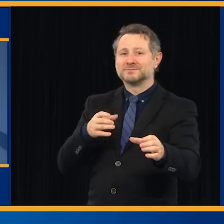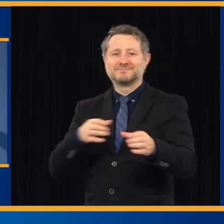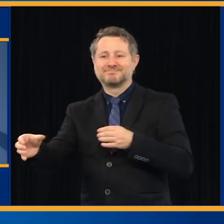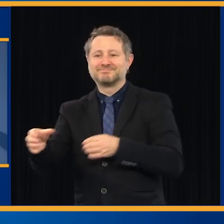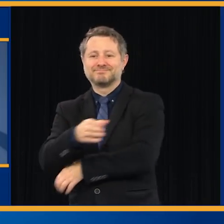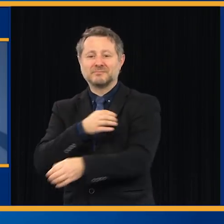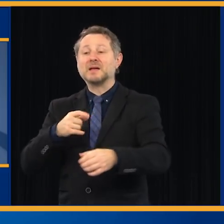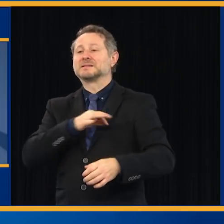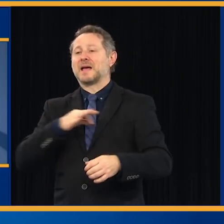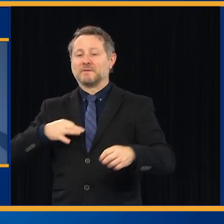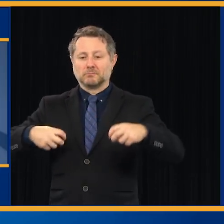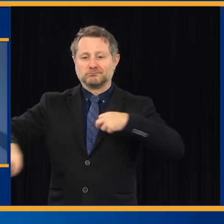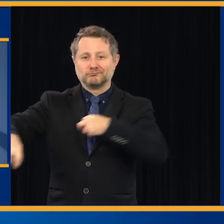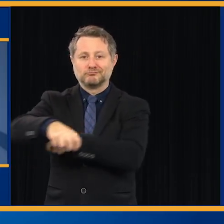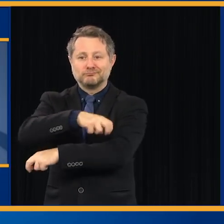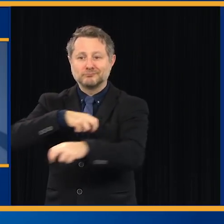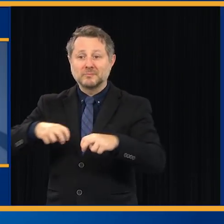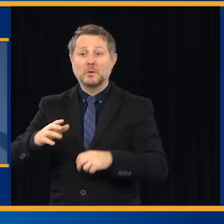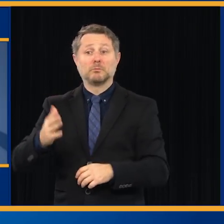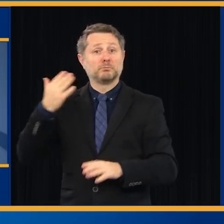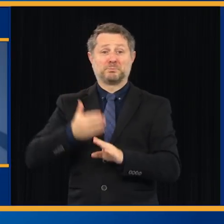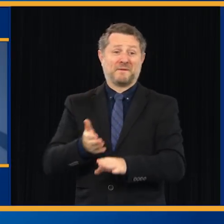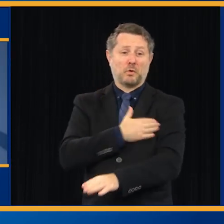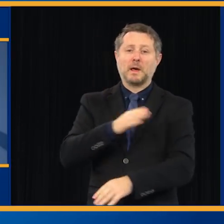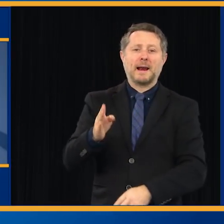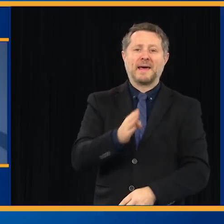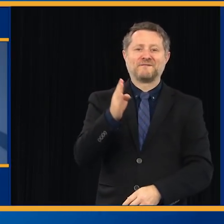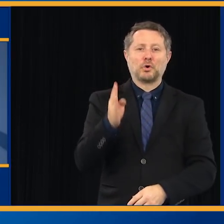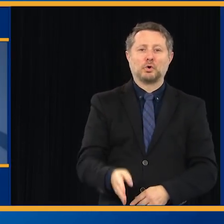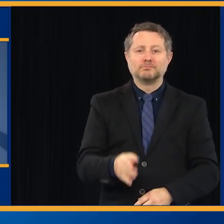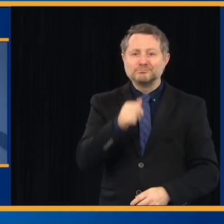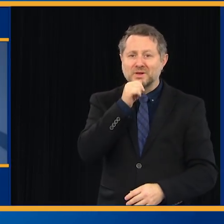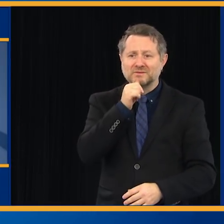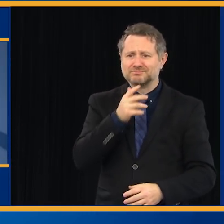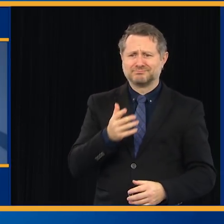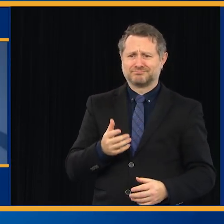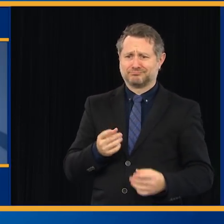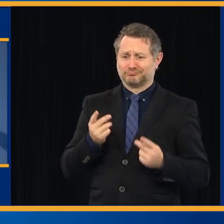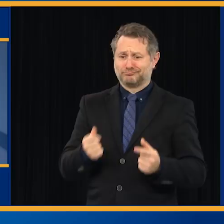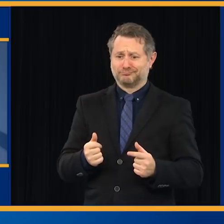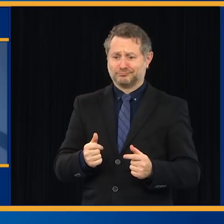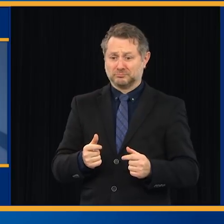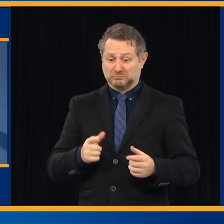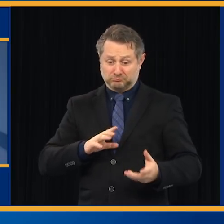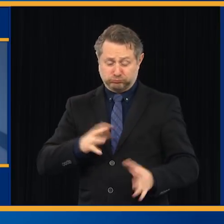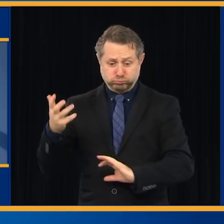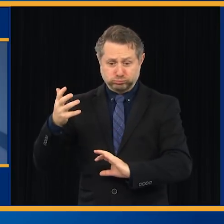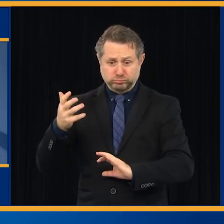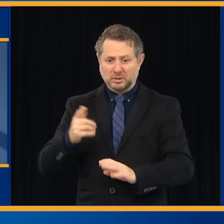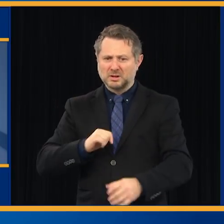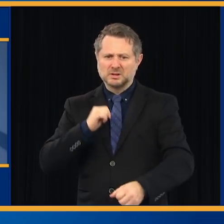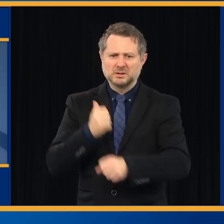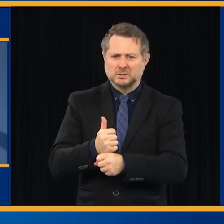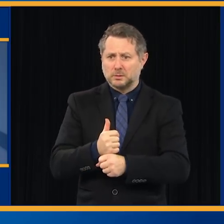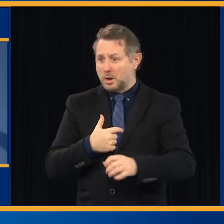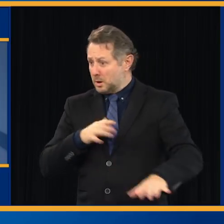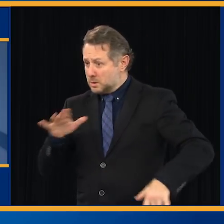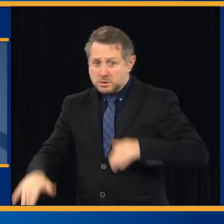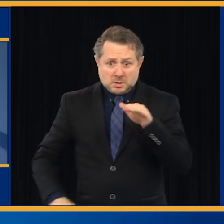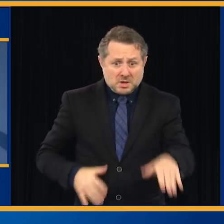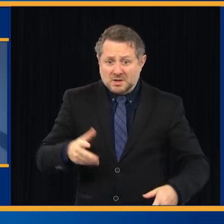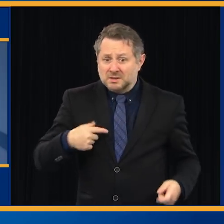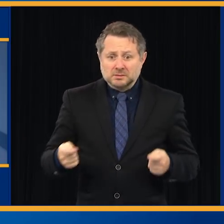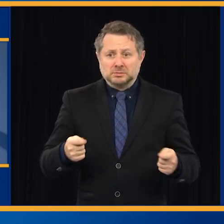done. We did this all basically on the fly, and we put together a de facto public health